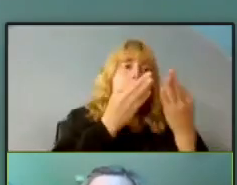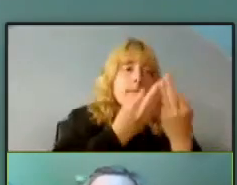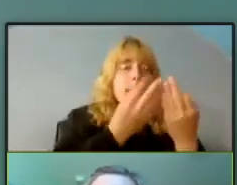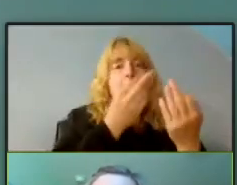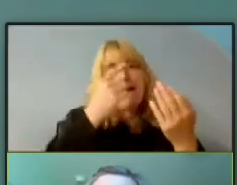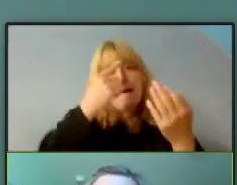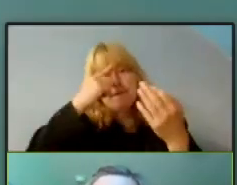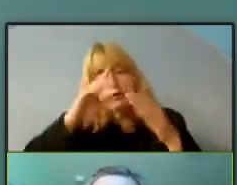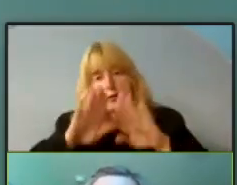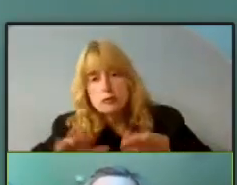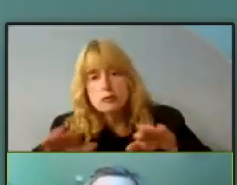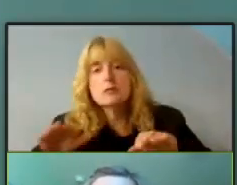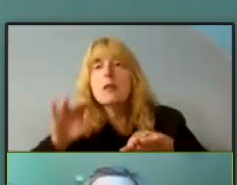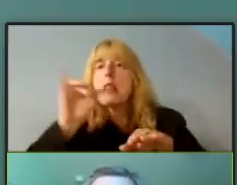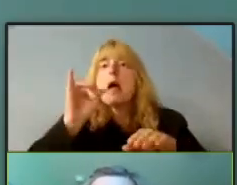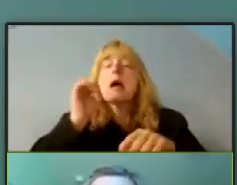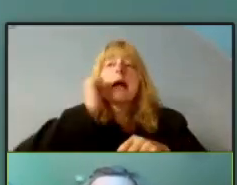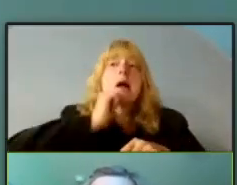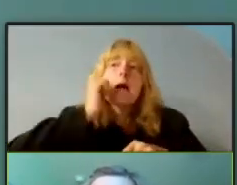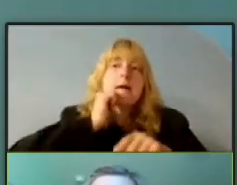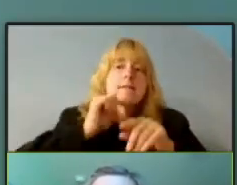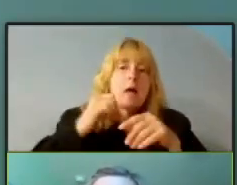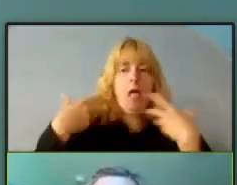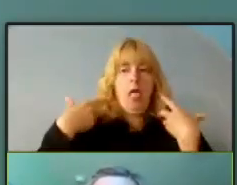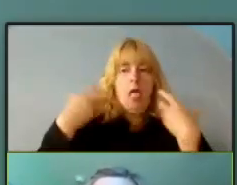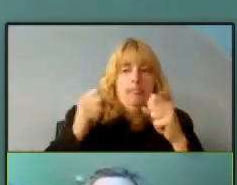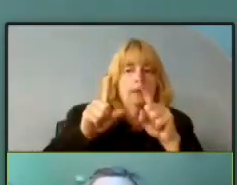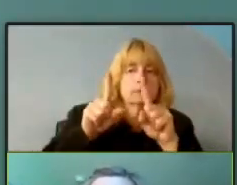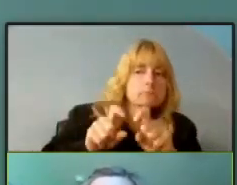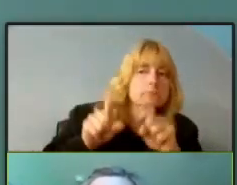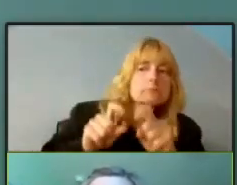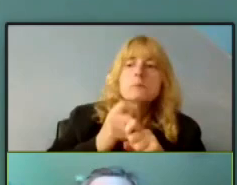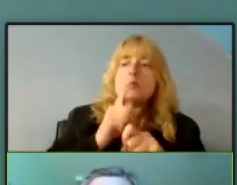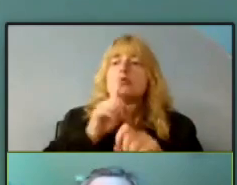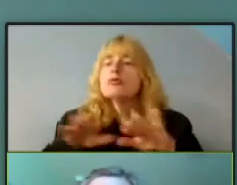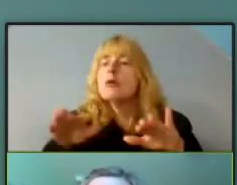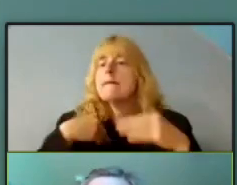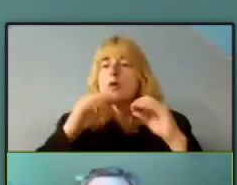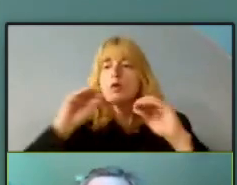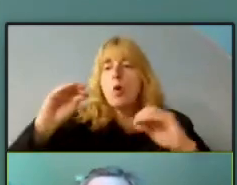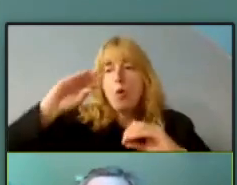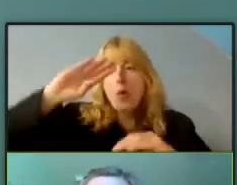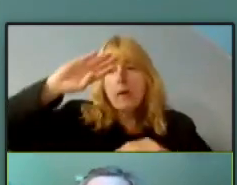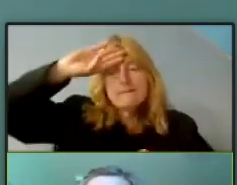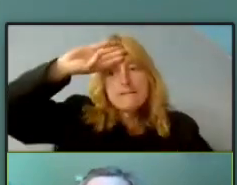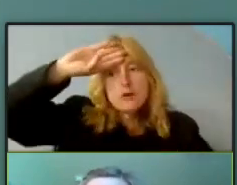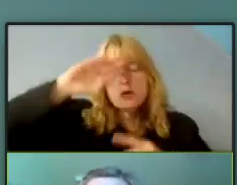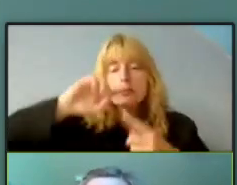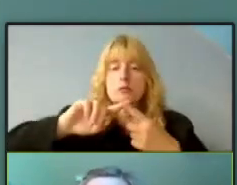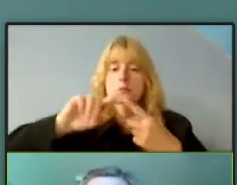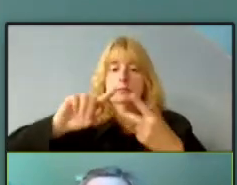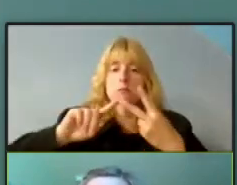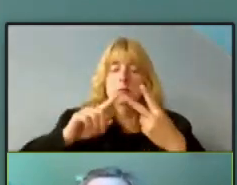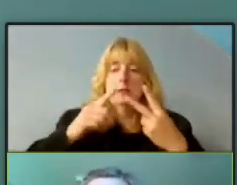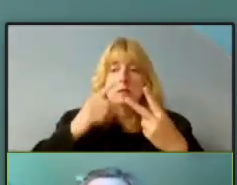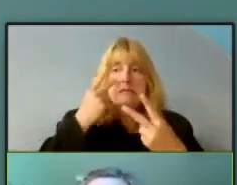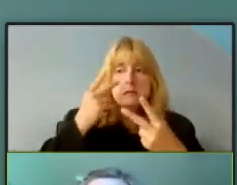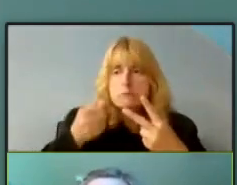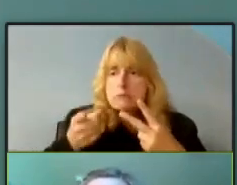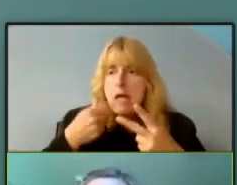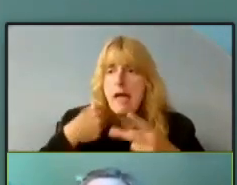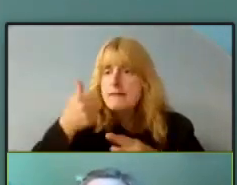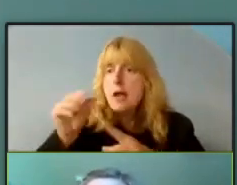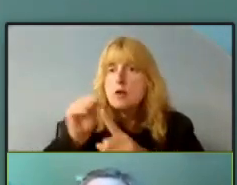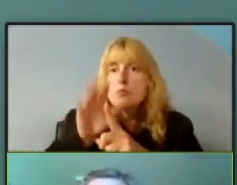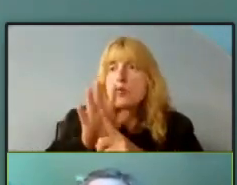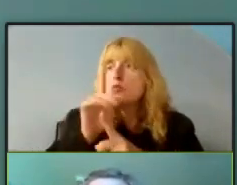screenings, confirming that children don't have fevers, checking to see if children and families have had exposure to individuals who are